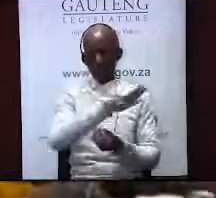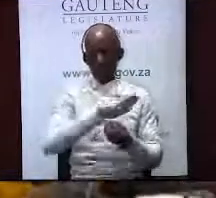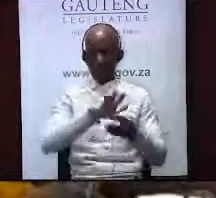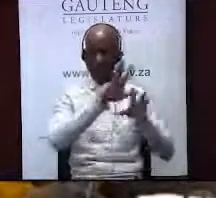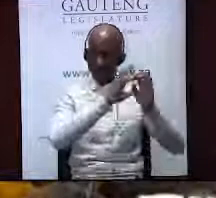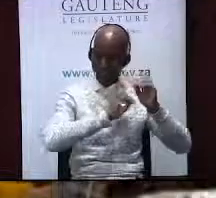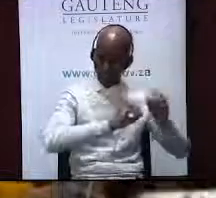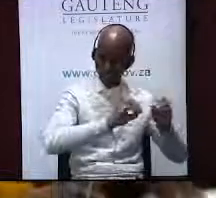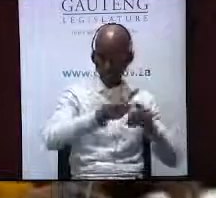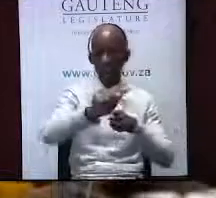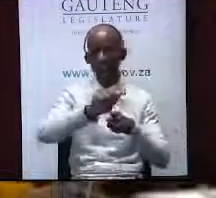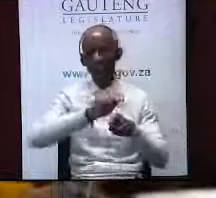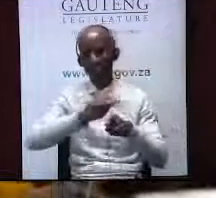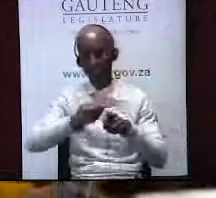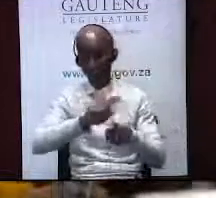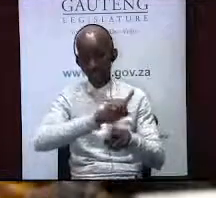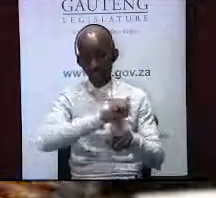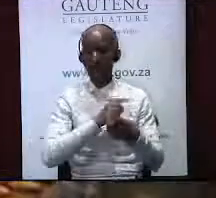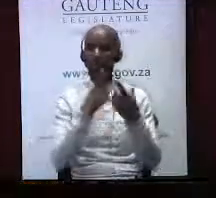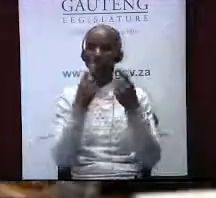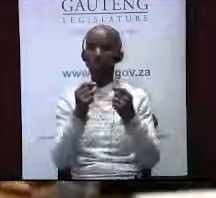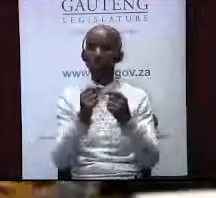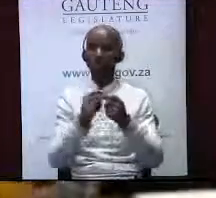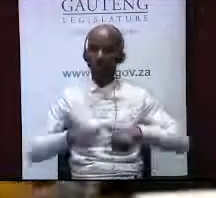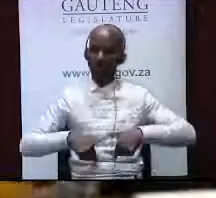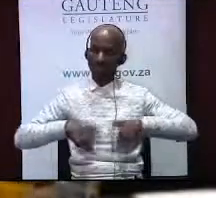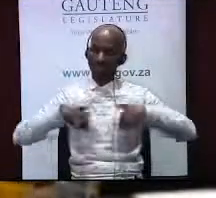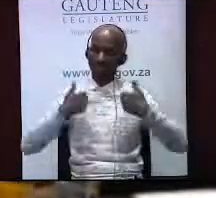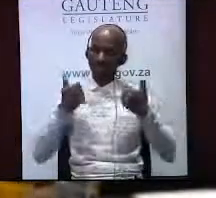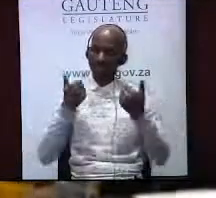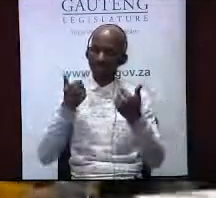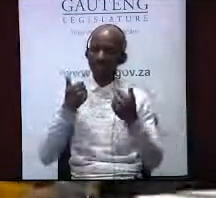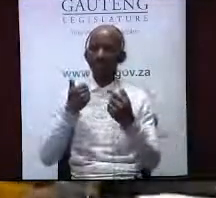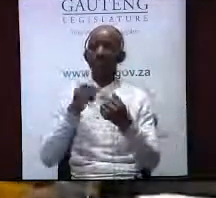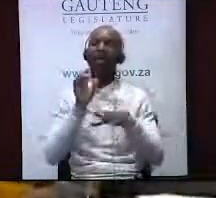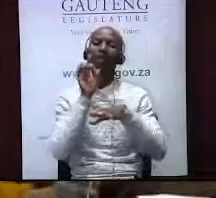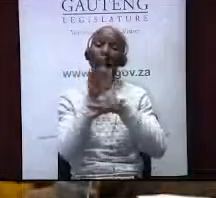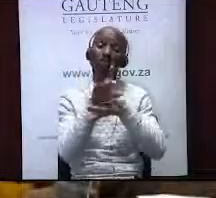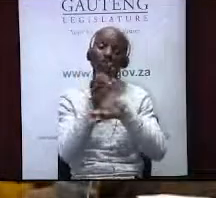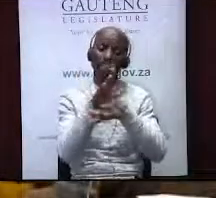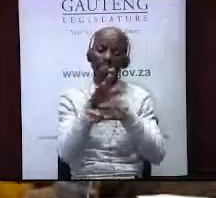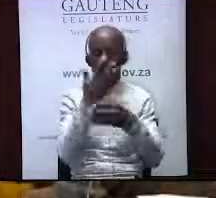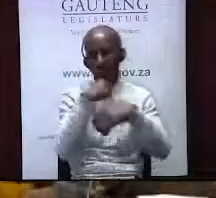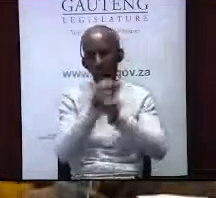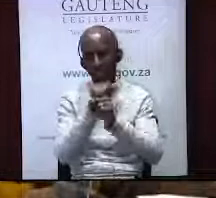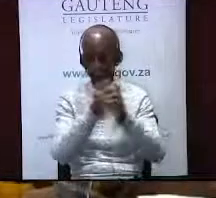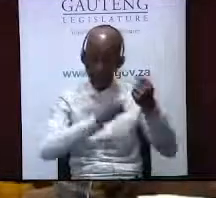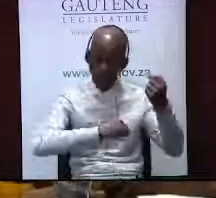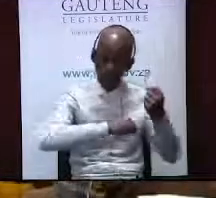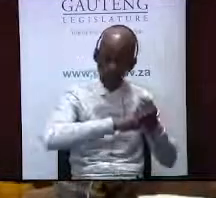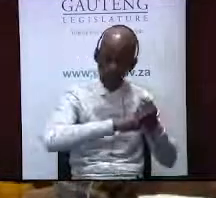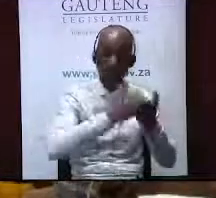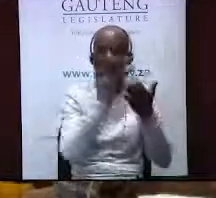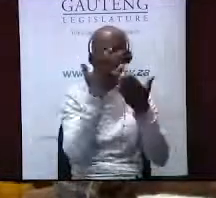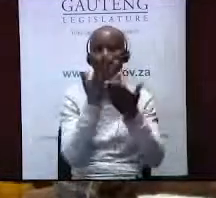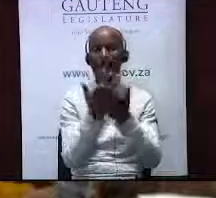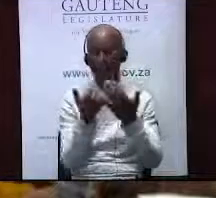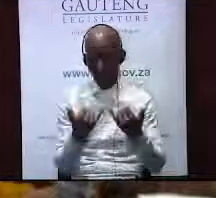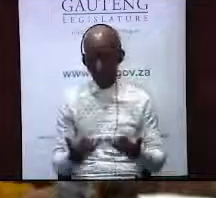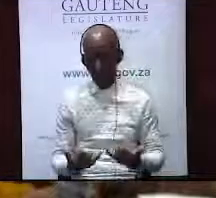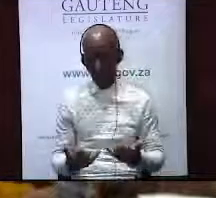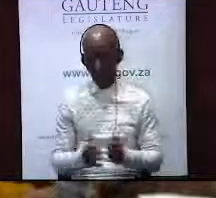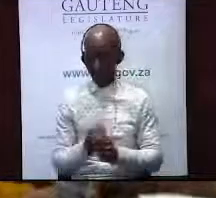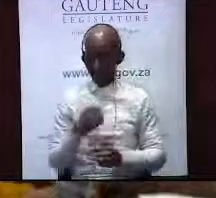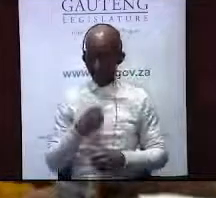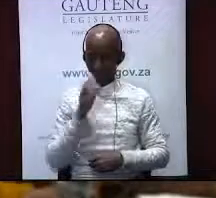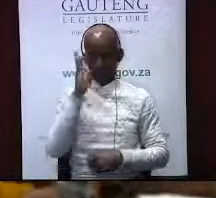and training, and that's why we do life coaching and we do therapy support. So